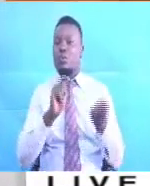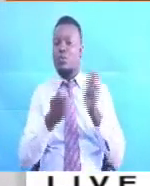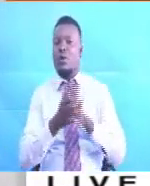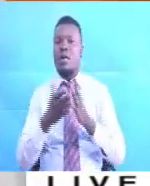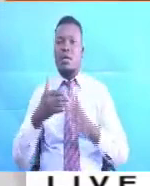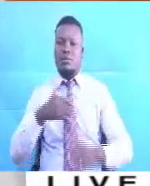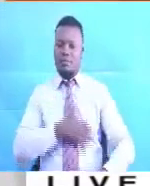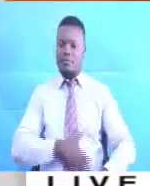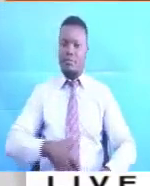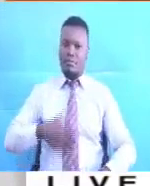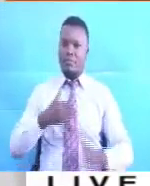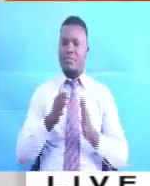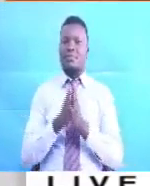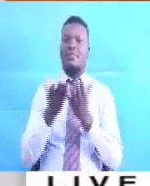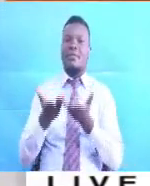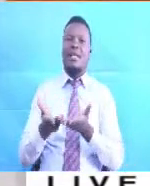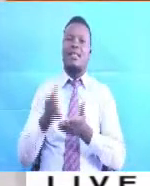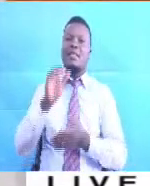in Argentina.